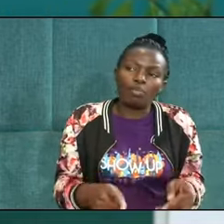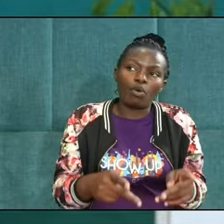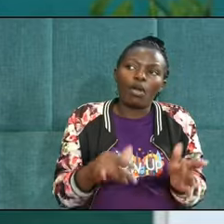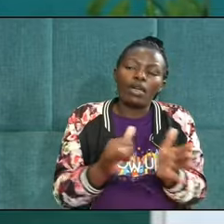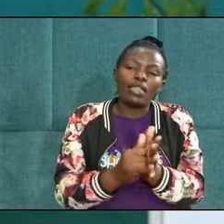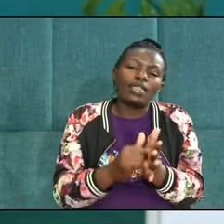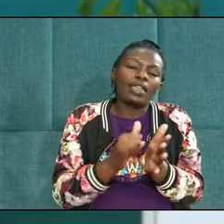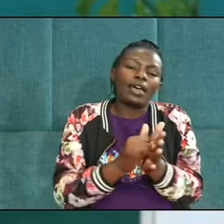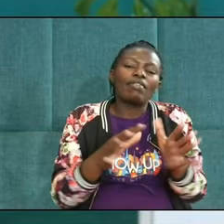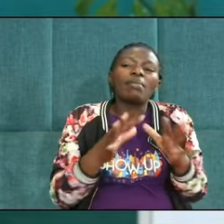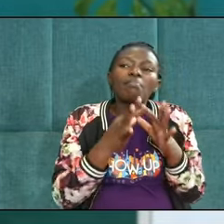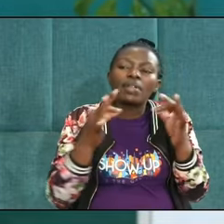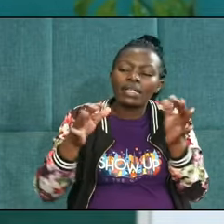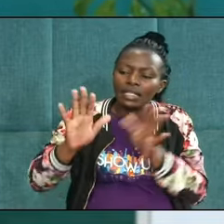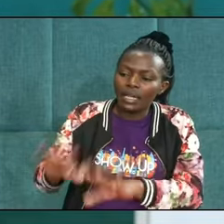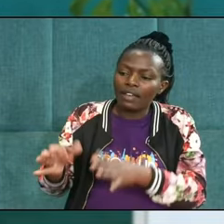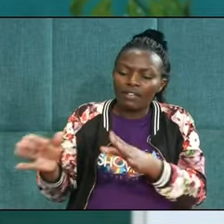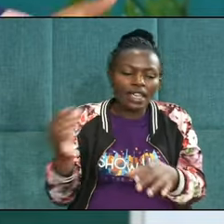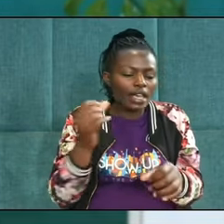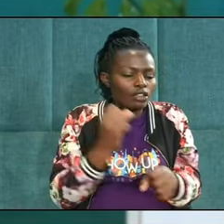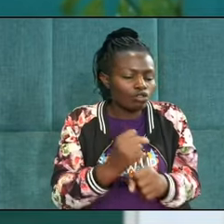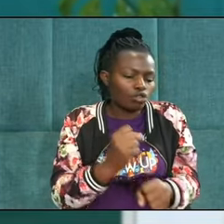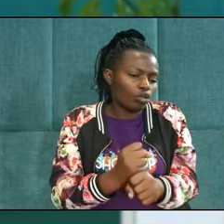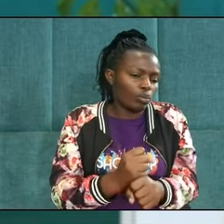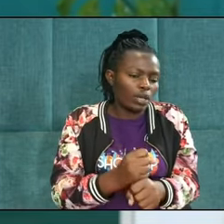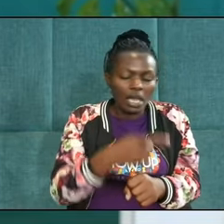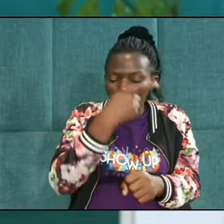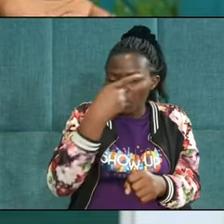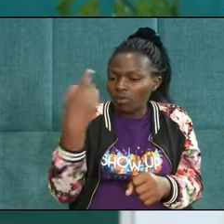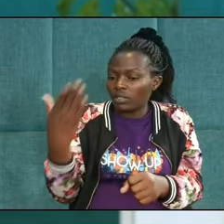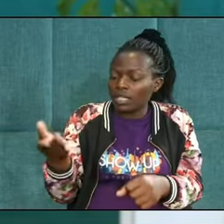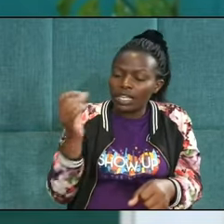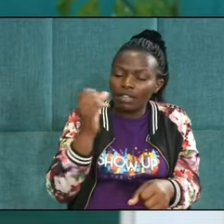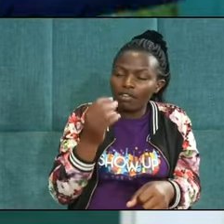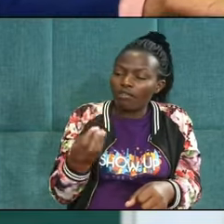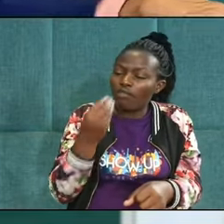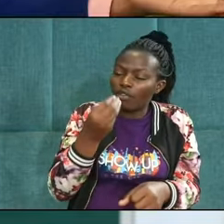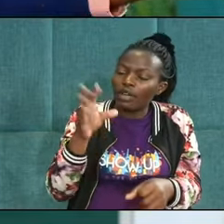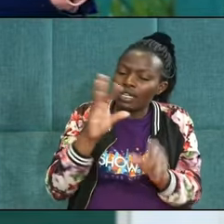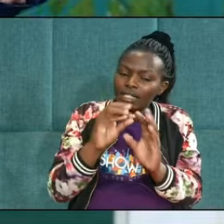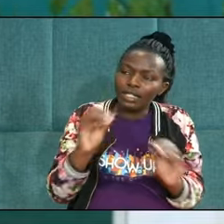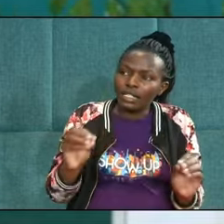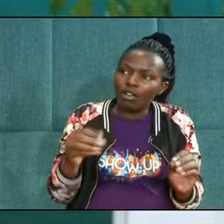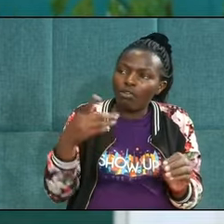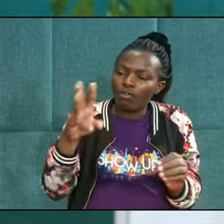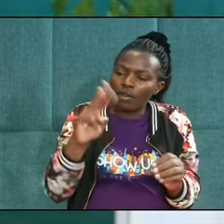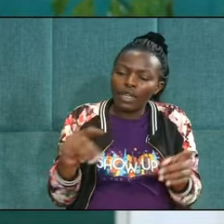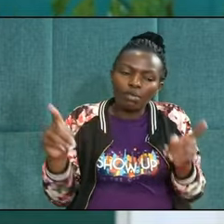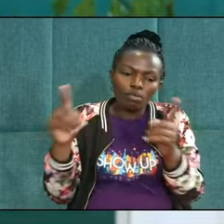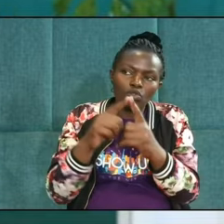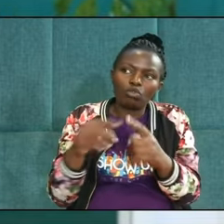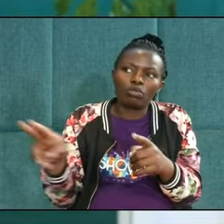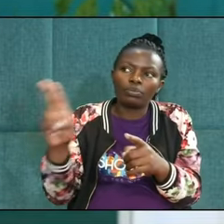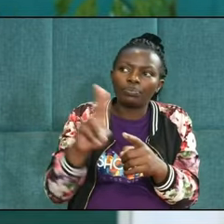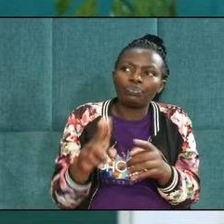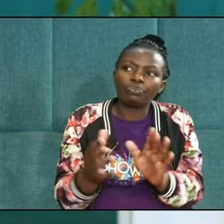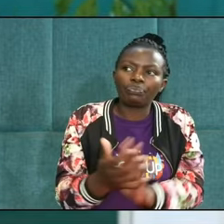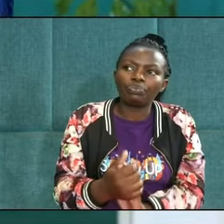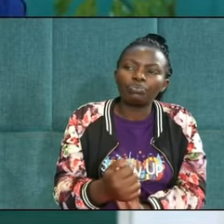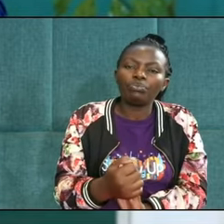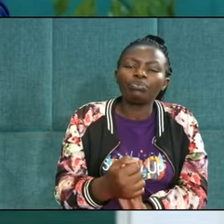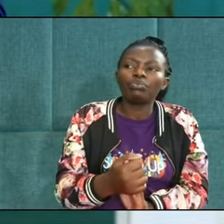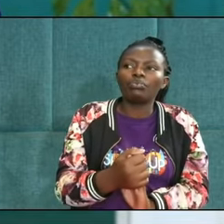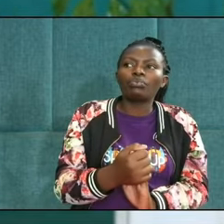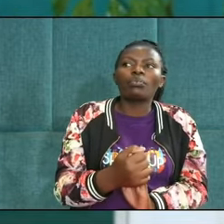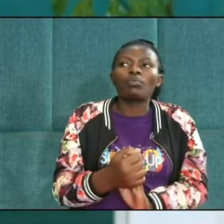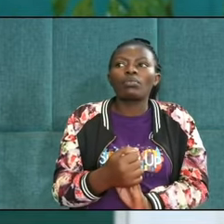because no food was in the storehouse. So we cannot hold them responsible in a nutshell.